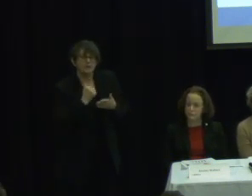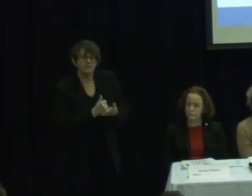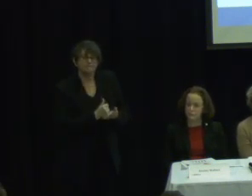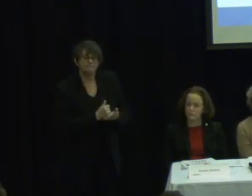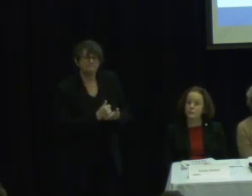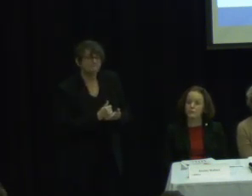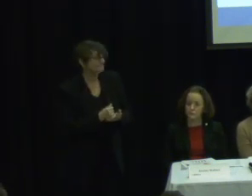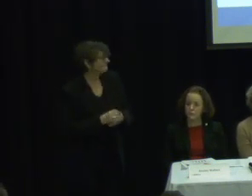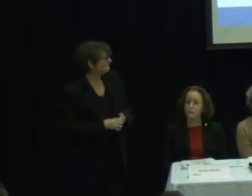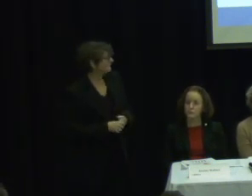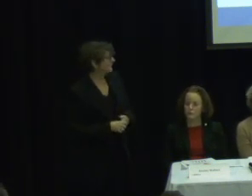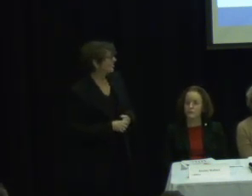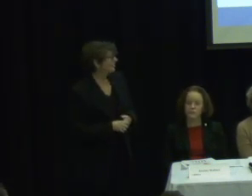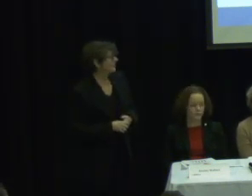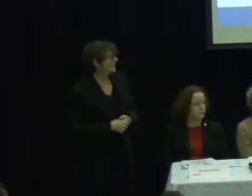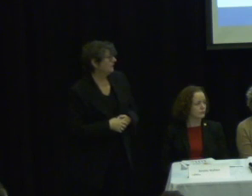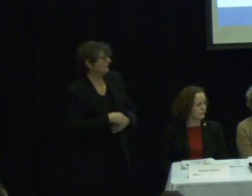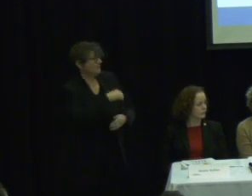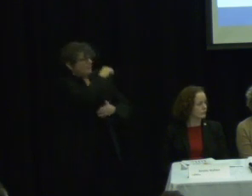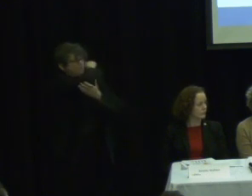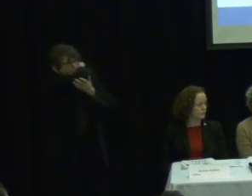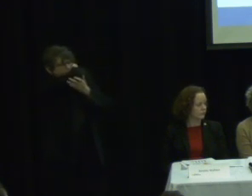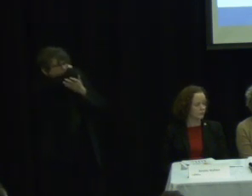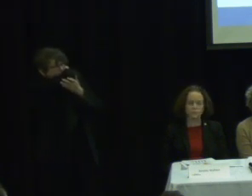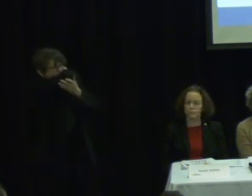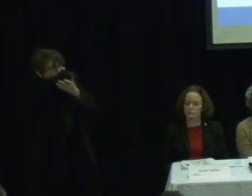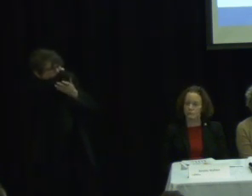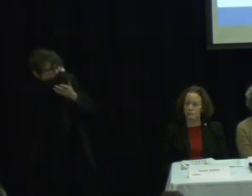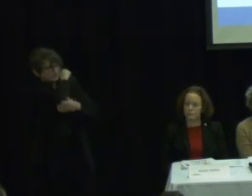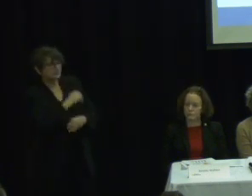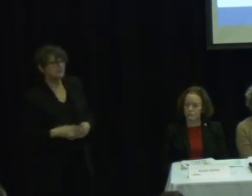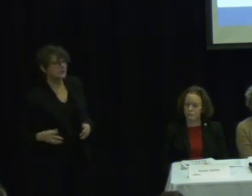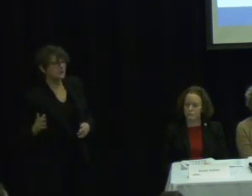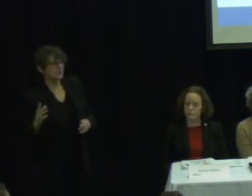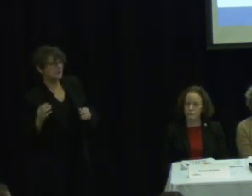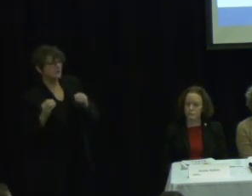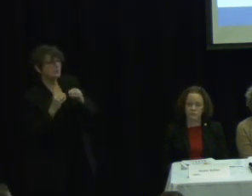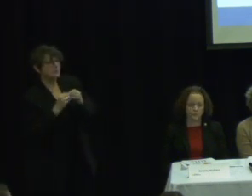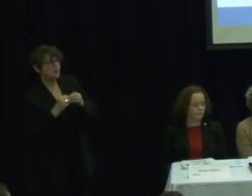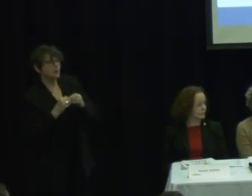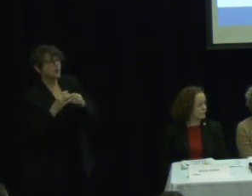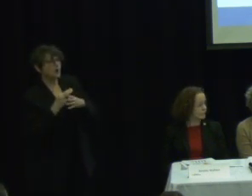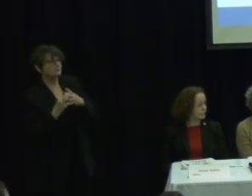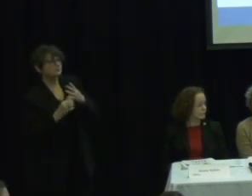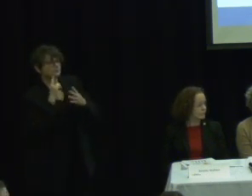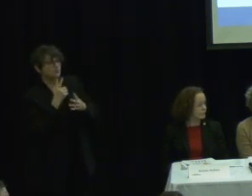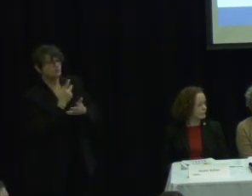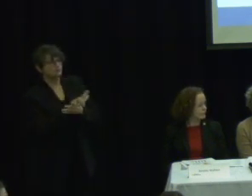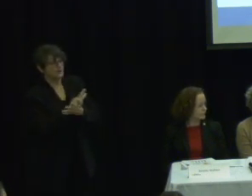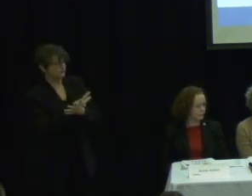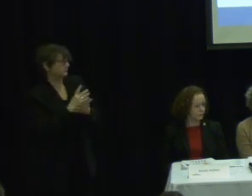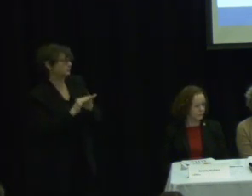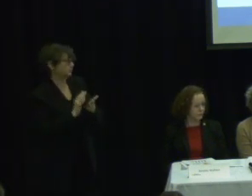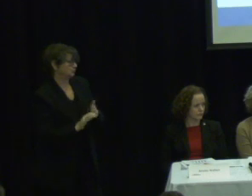dorm? What are we, you know, what are we thinking? Fall 22. Fall 22. Okay. Yep.